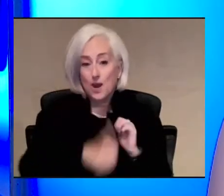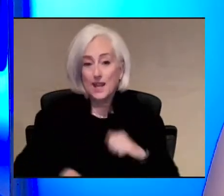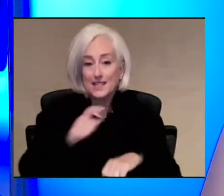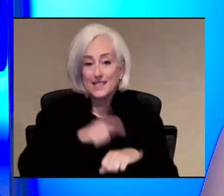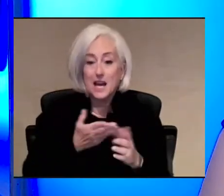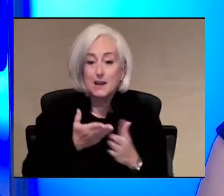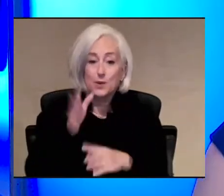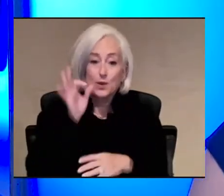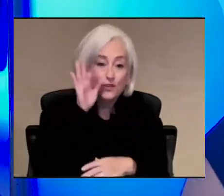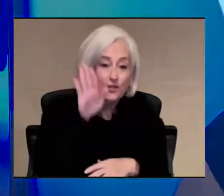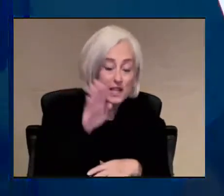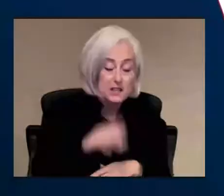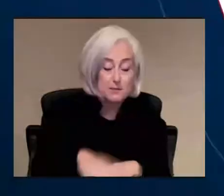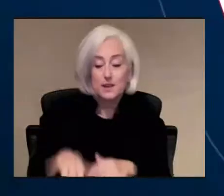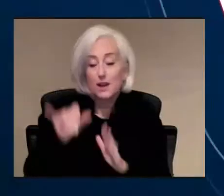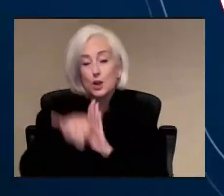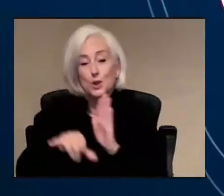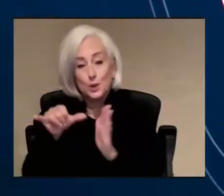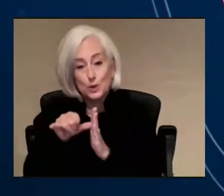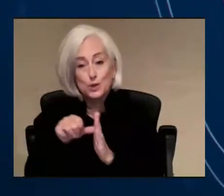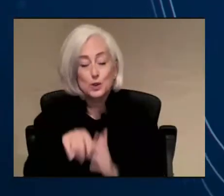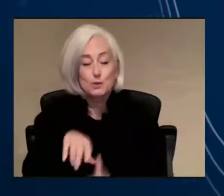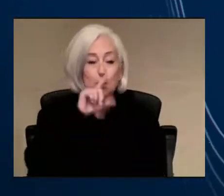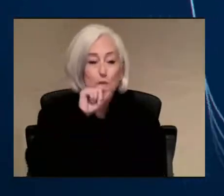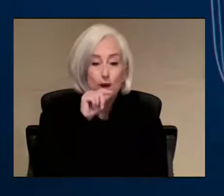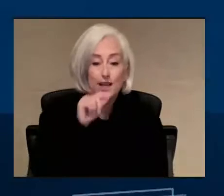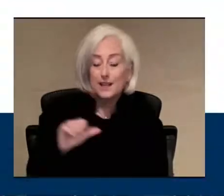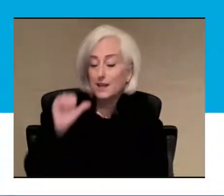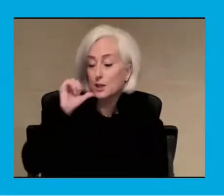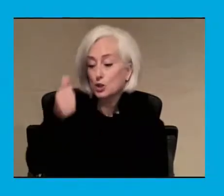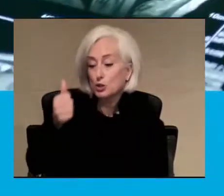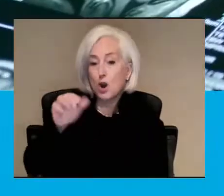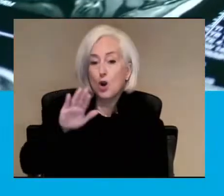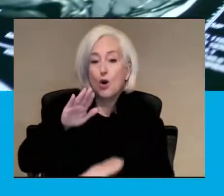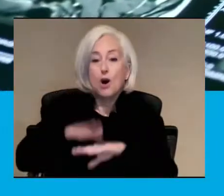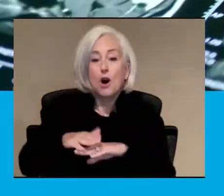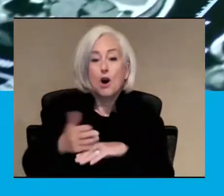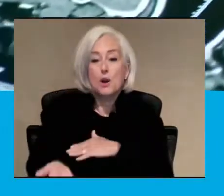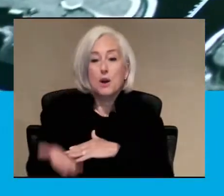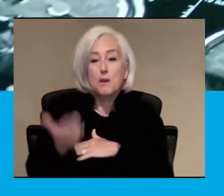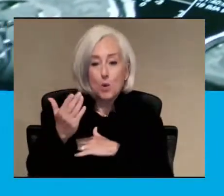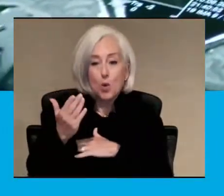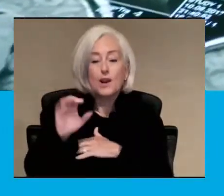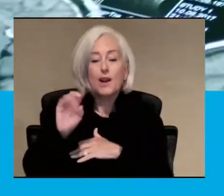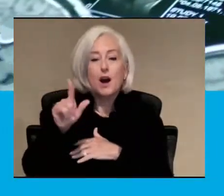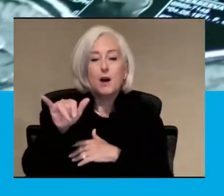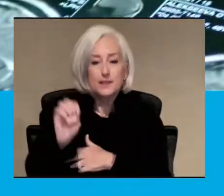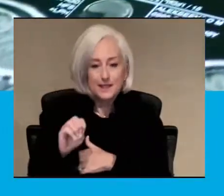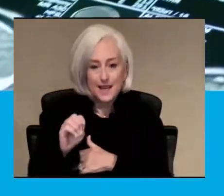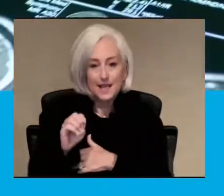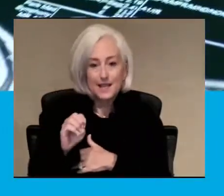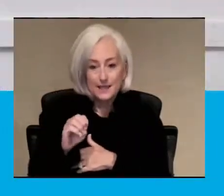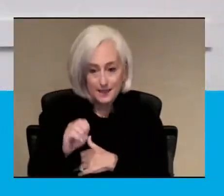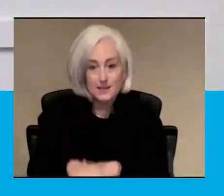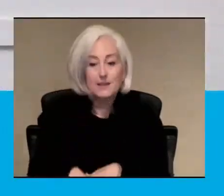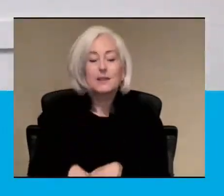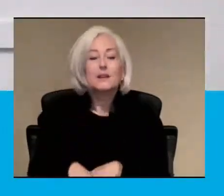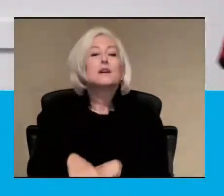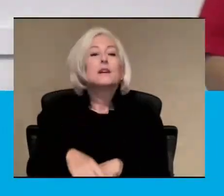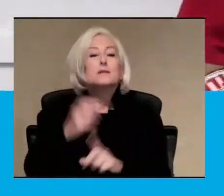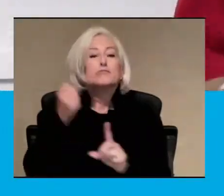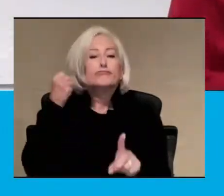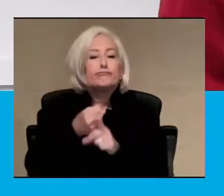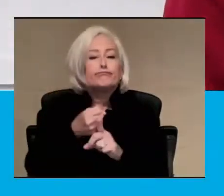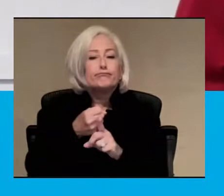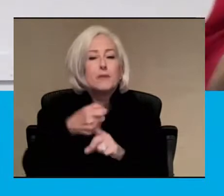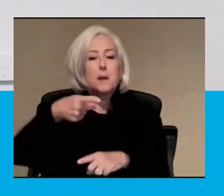and Twitter. Have a great day. Coming up tomorrow on the Morning Medical Update, delivering a 1-2 punch to Parkinson's. There are all kinds